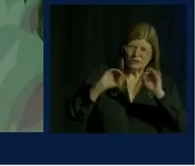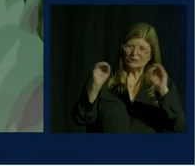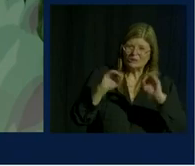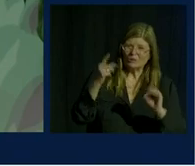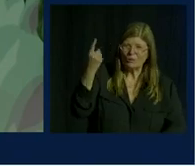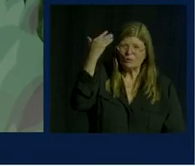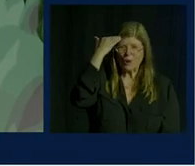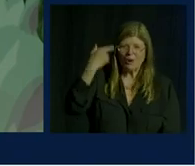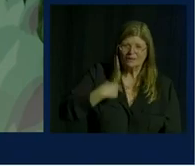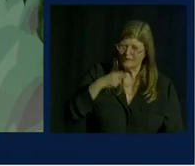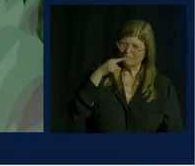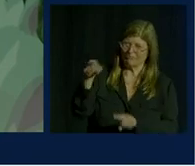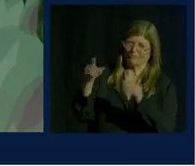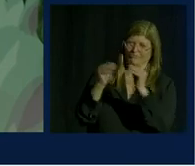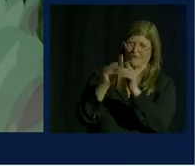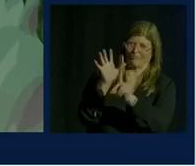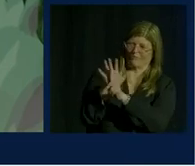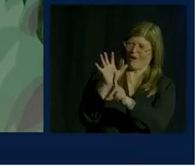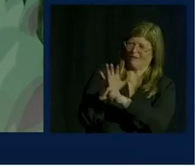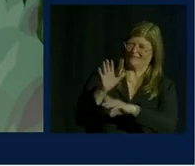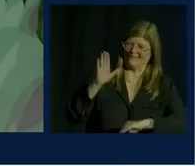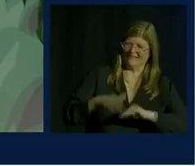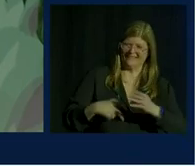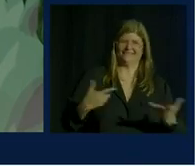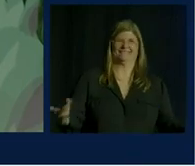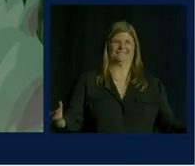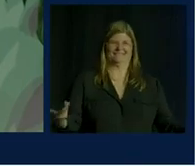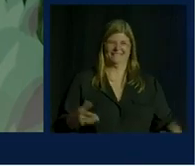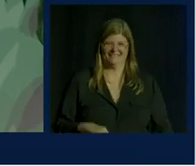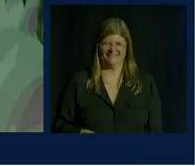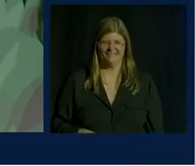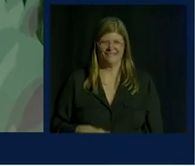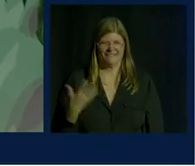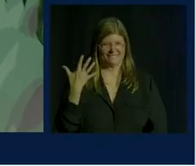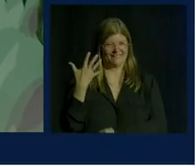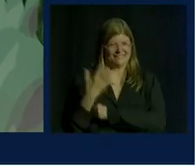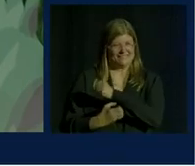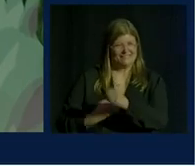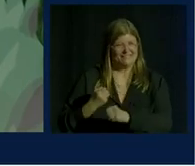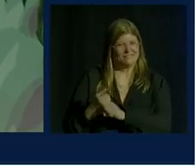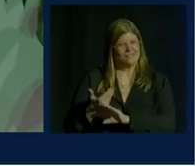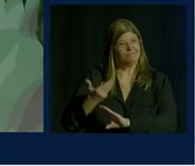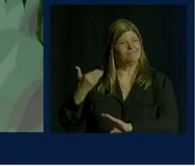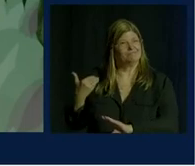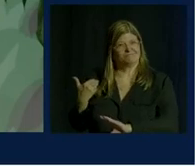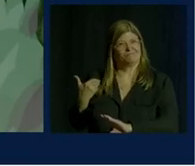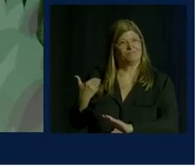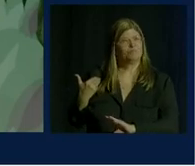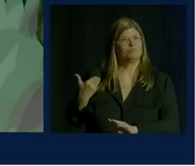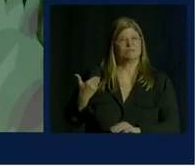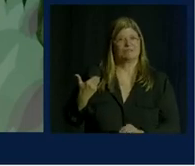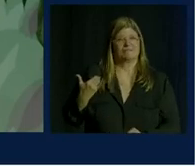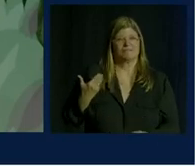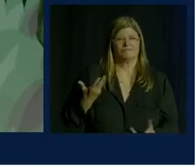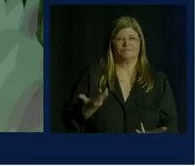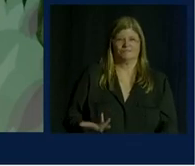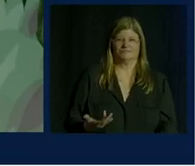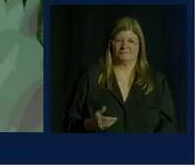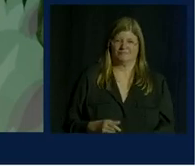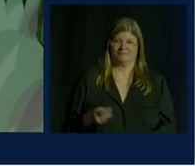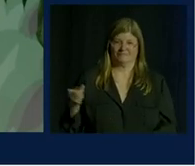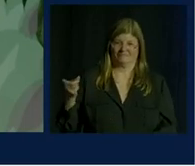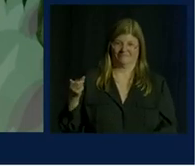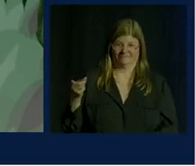than you are. But about 5 years ago, before they were as well known and popular as they are